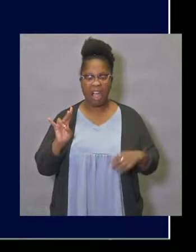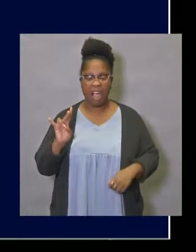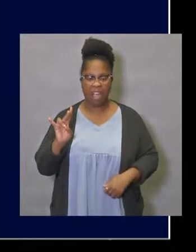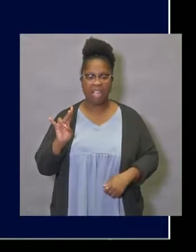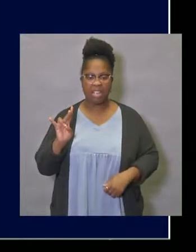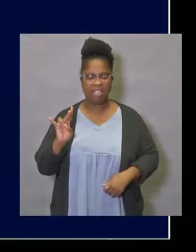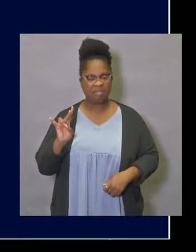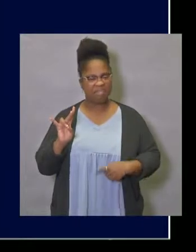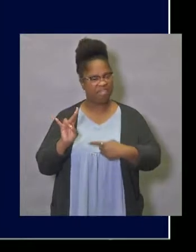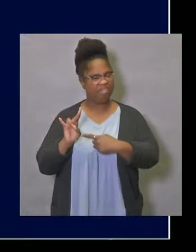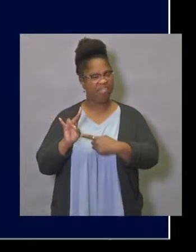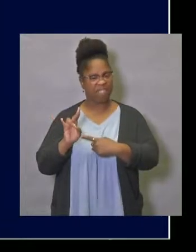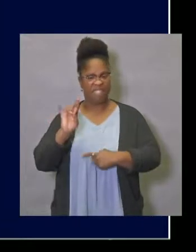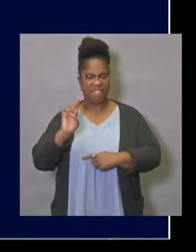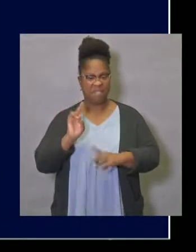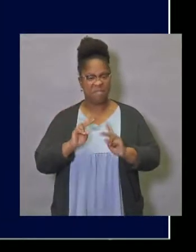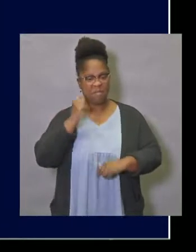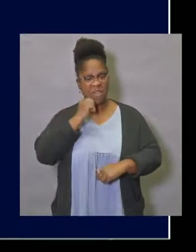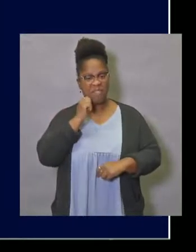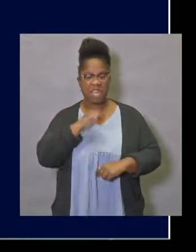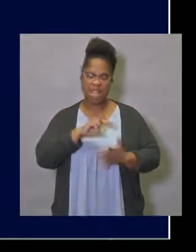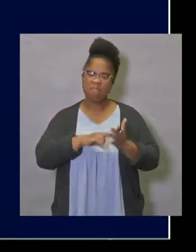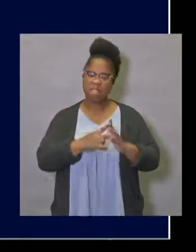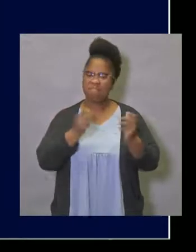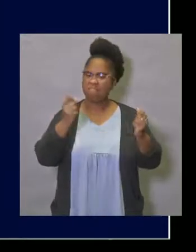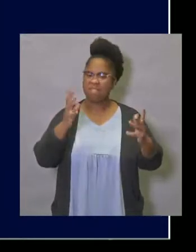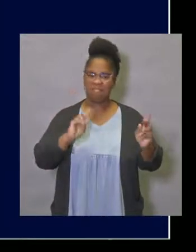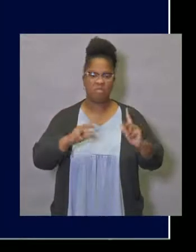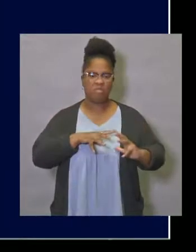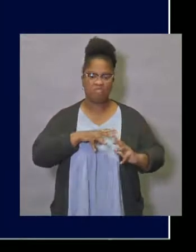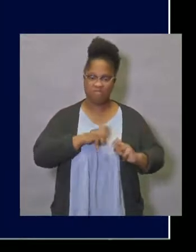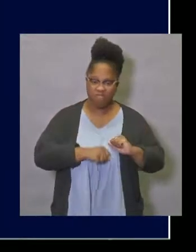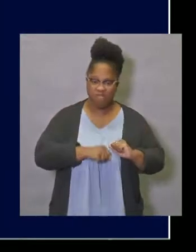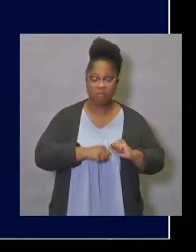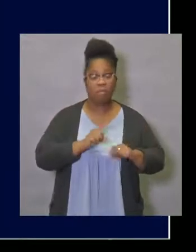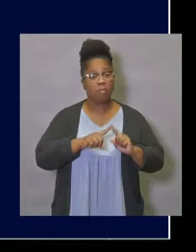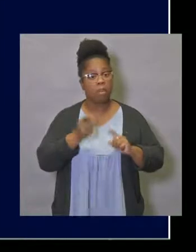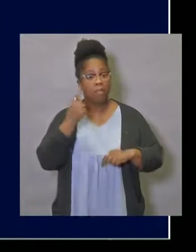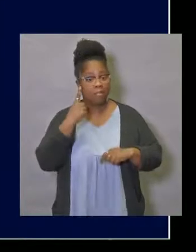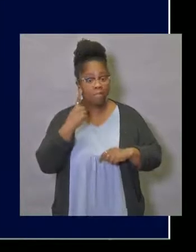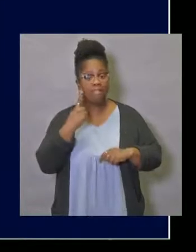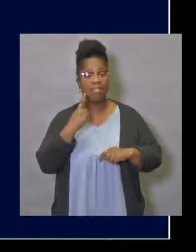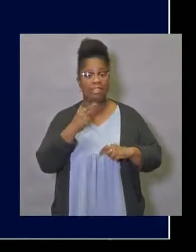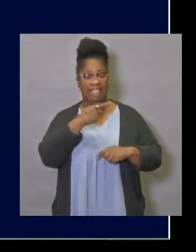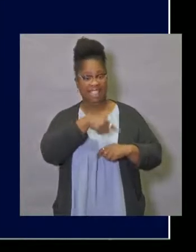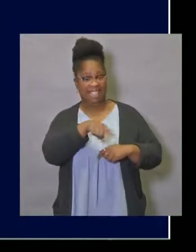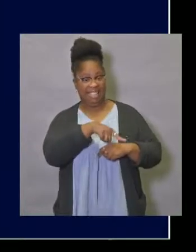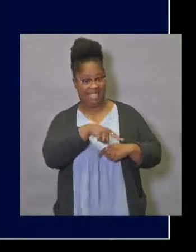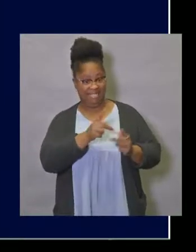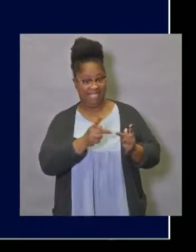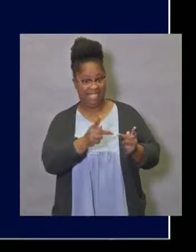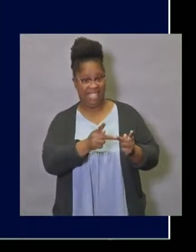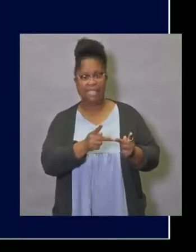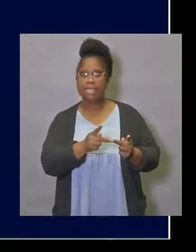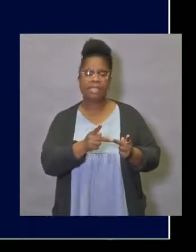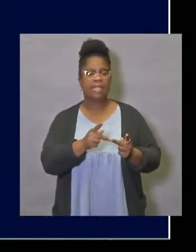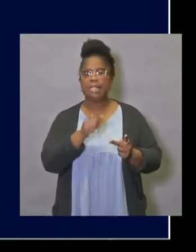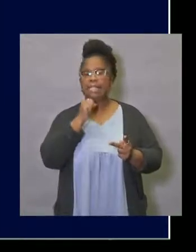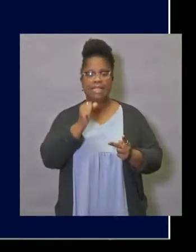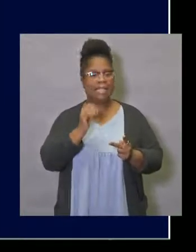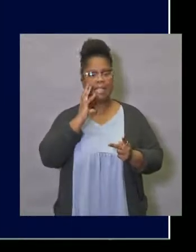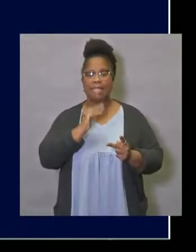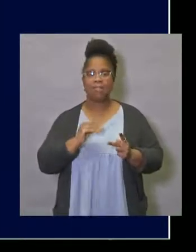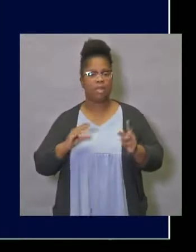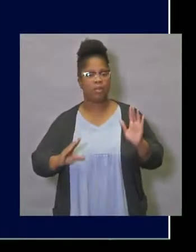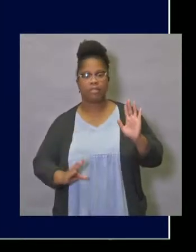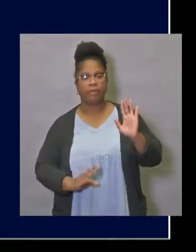lot of heartbreak. It is important to note that these facilities did not experience the same steep surge that the county overall